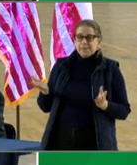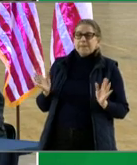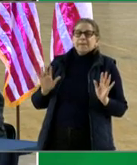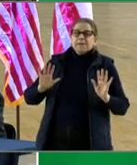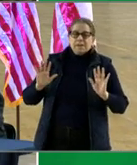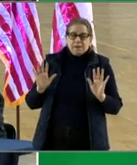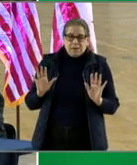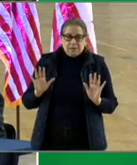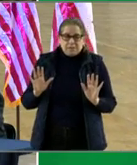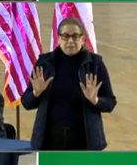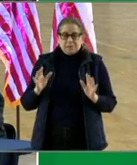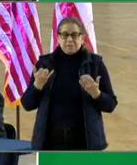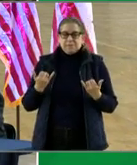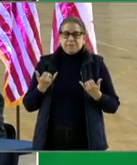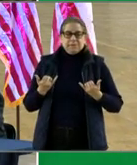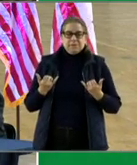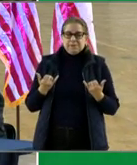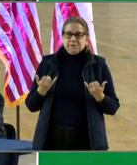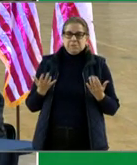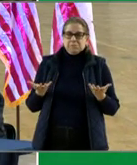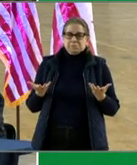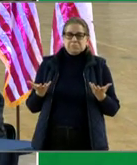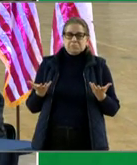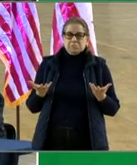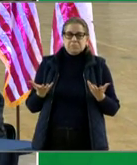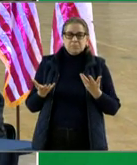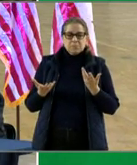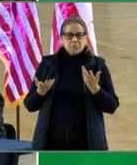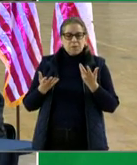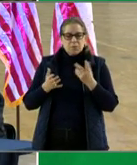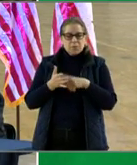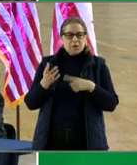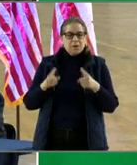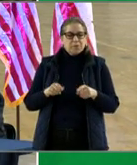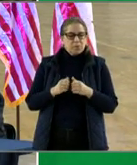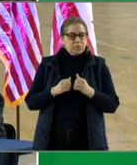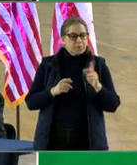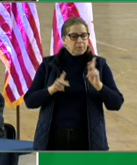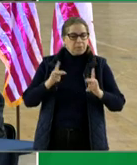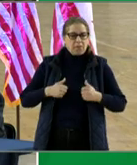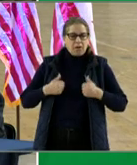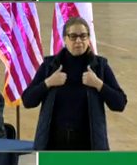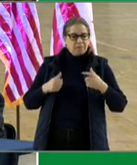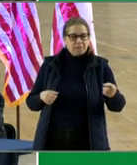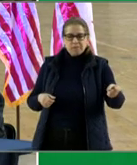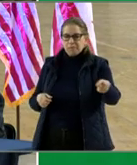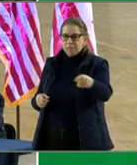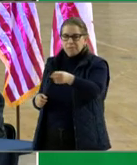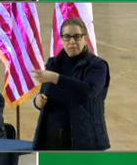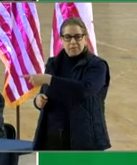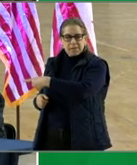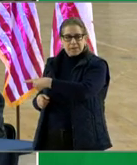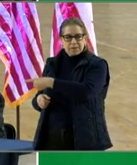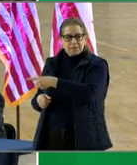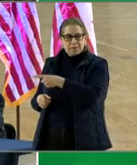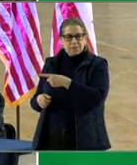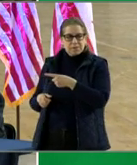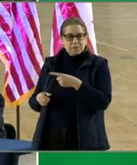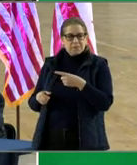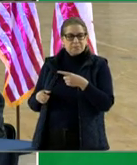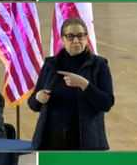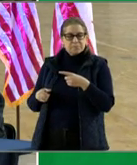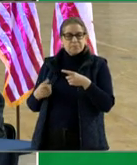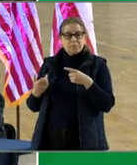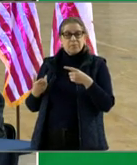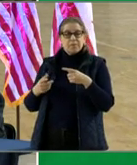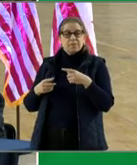information on the ground to determine when we can get back to life in Washington, D.C. And opening